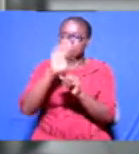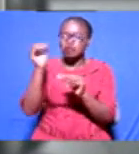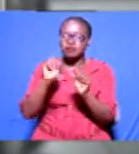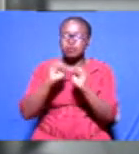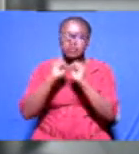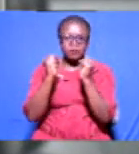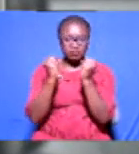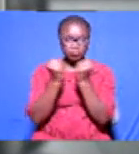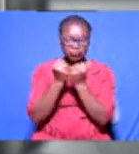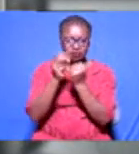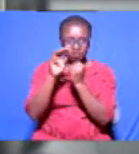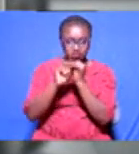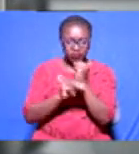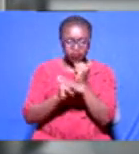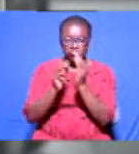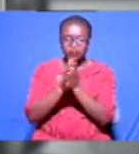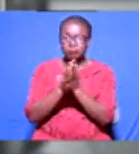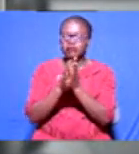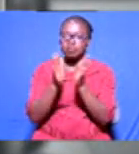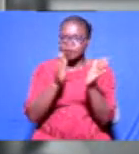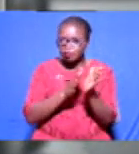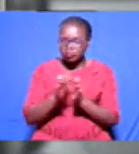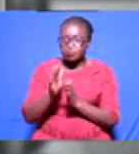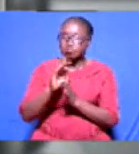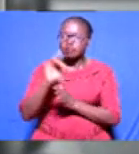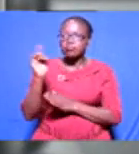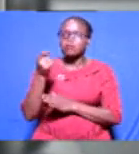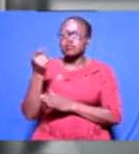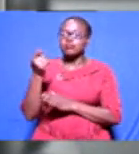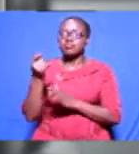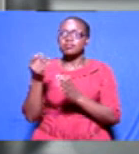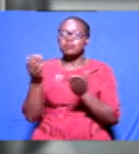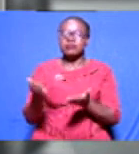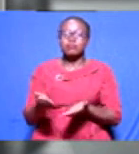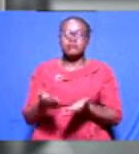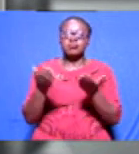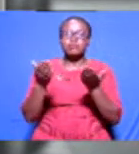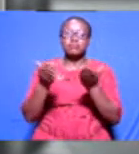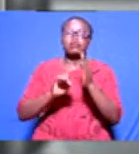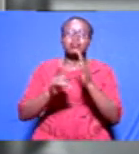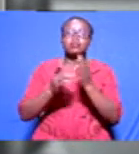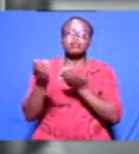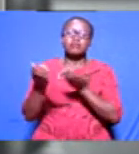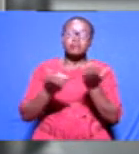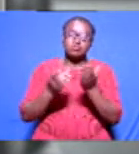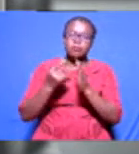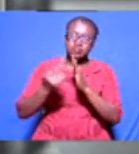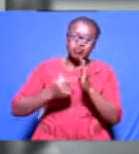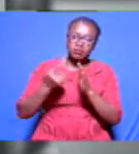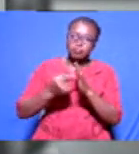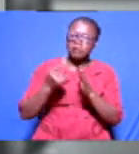to planning in Kenya. He would be promoted to become Minister for Commerce and Industry in